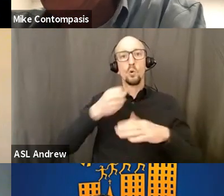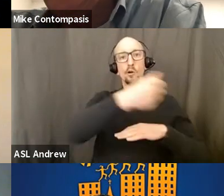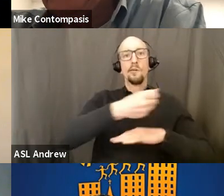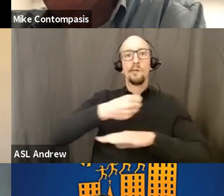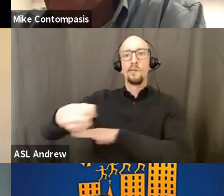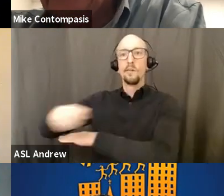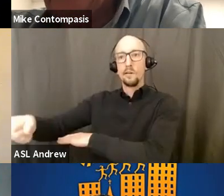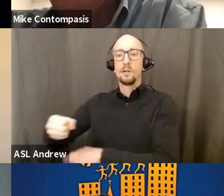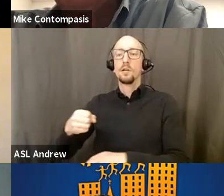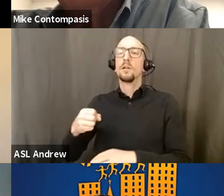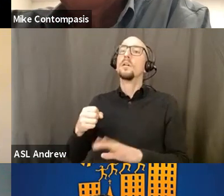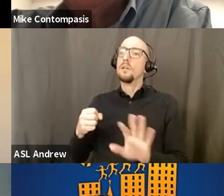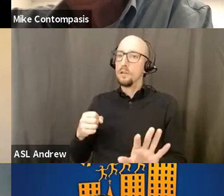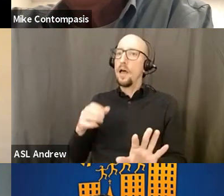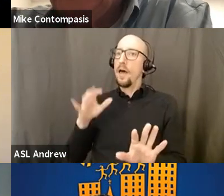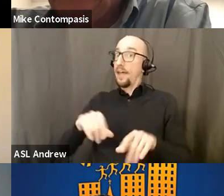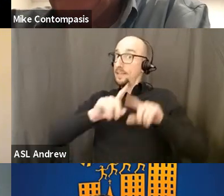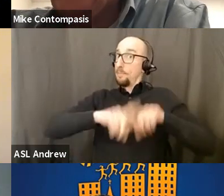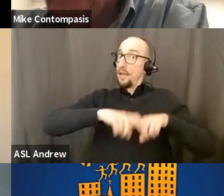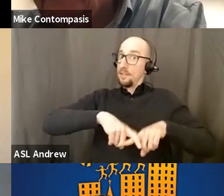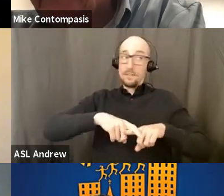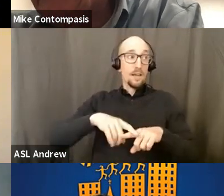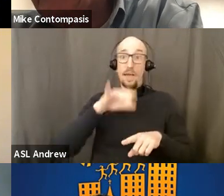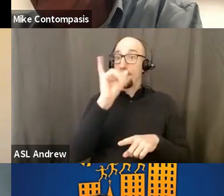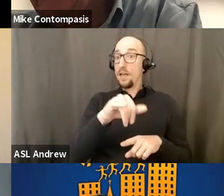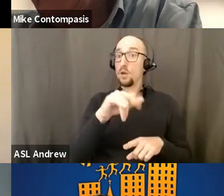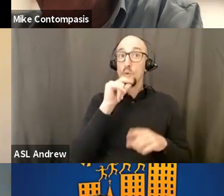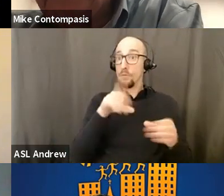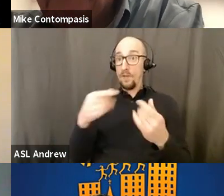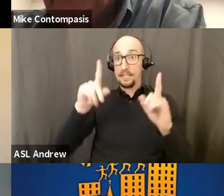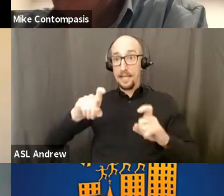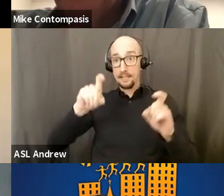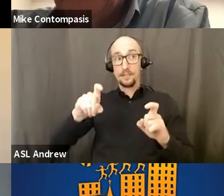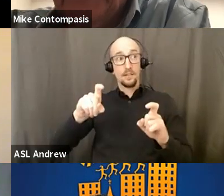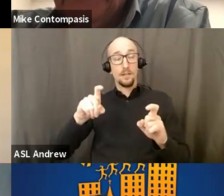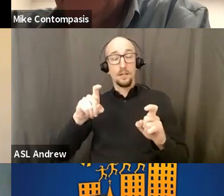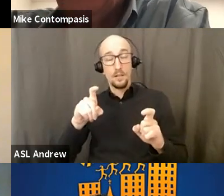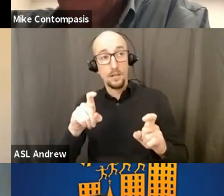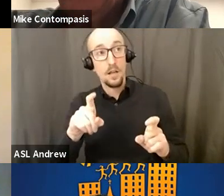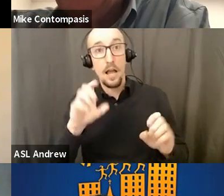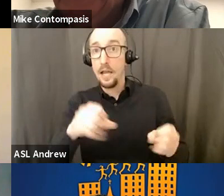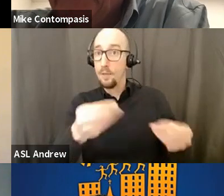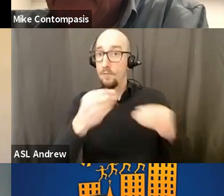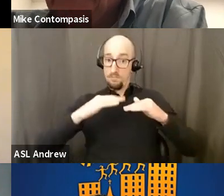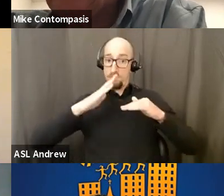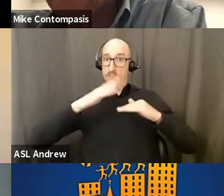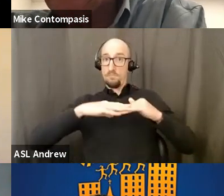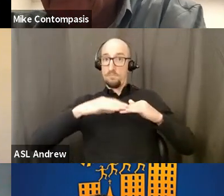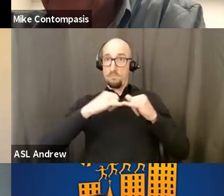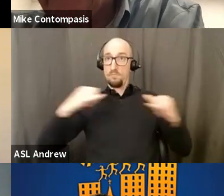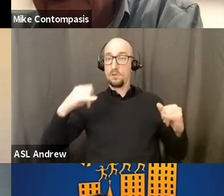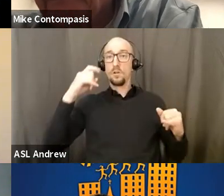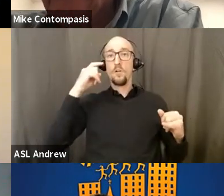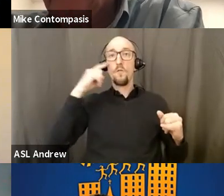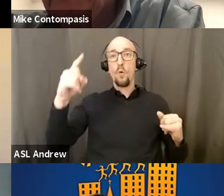give us a threshold which is the equivalent of a meets or exceeds on the MCAS